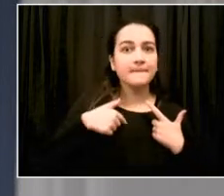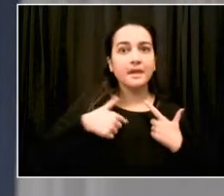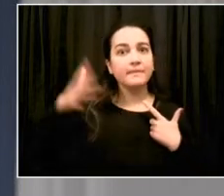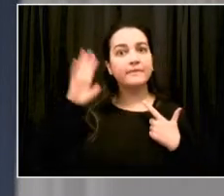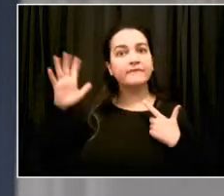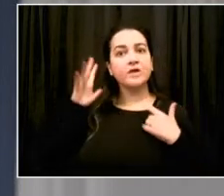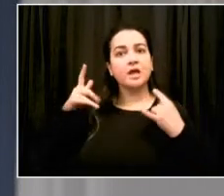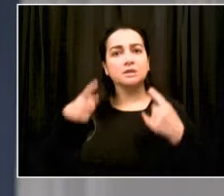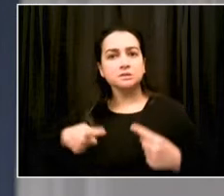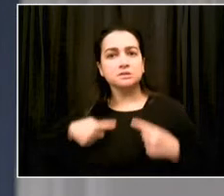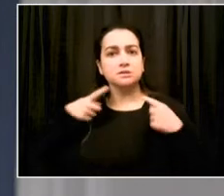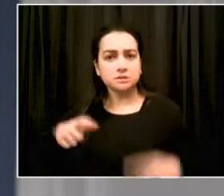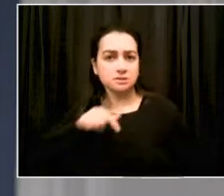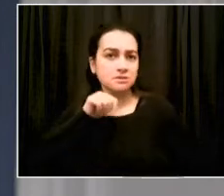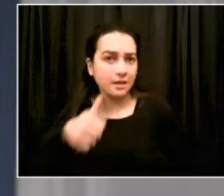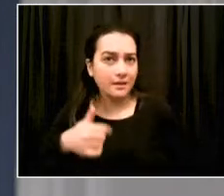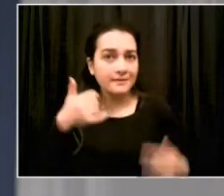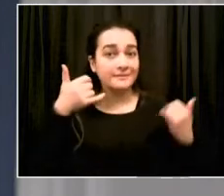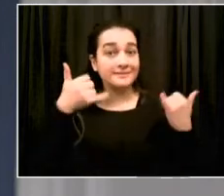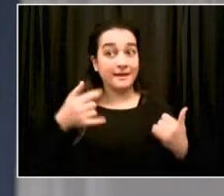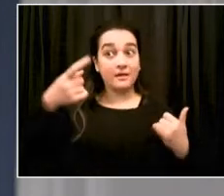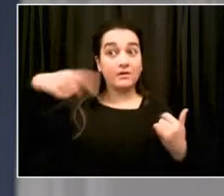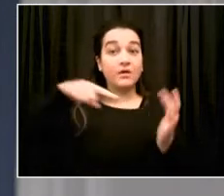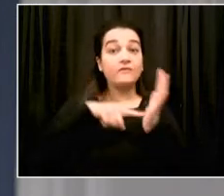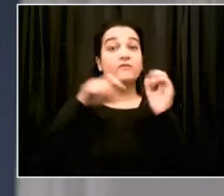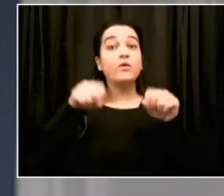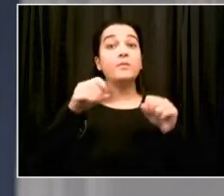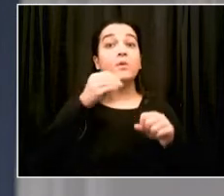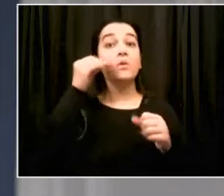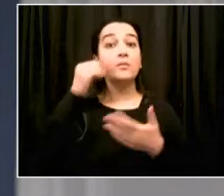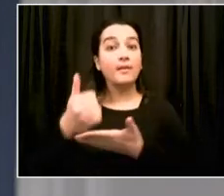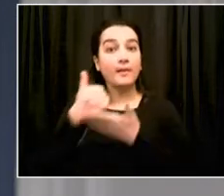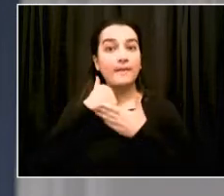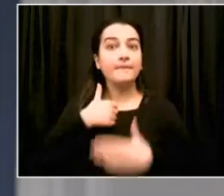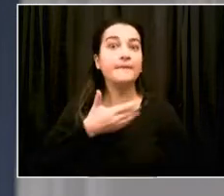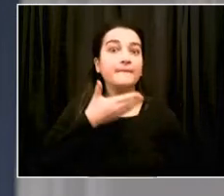easily online.